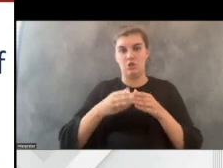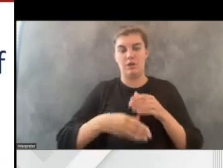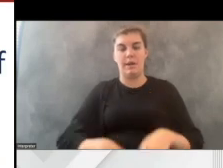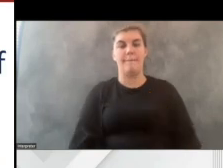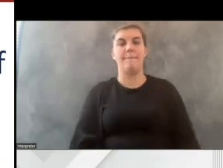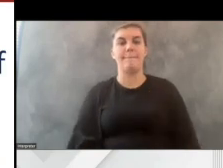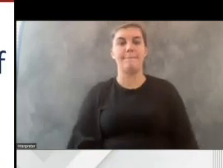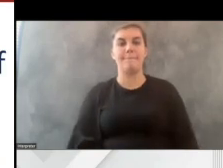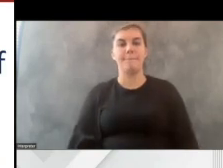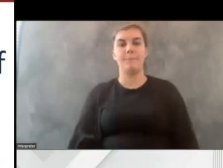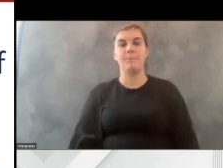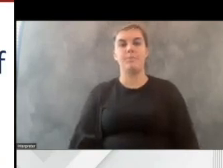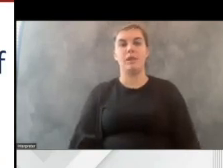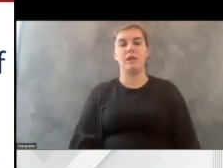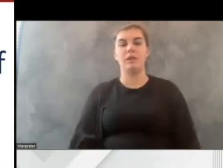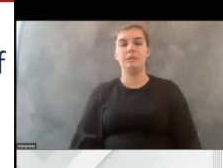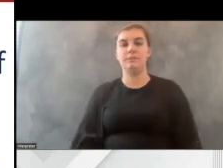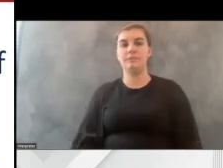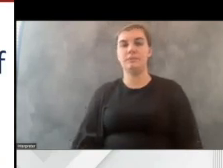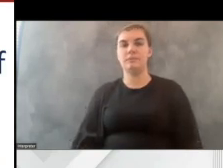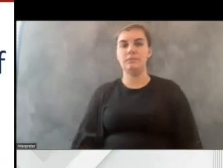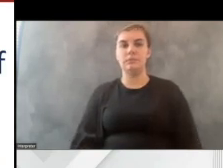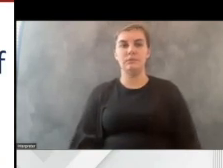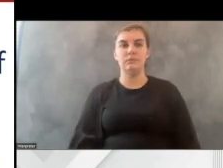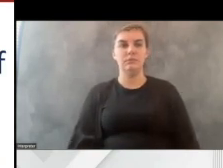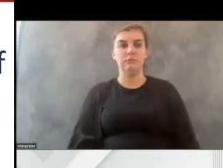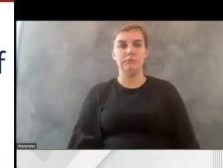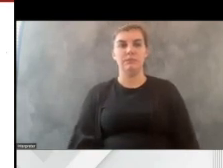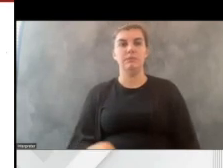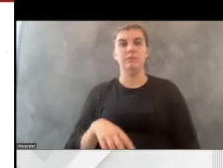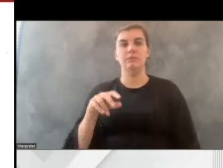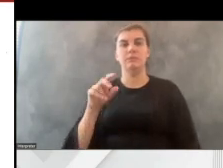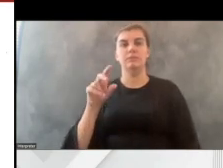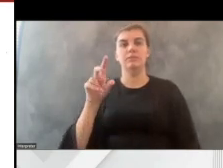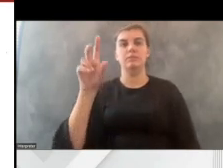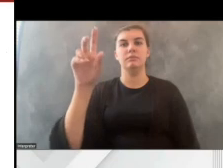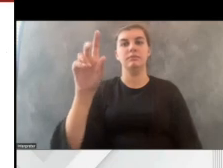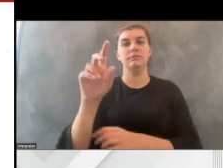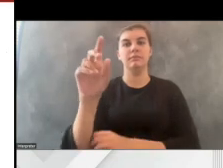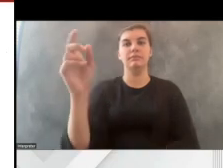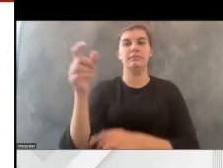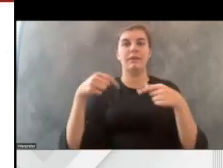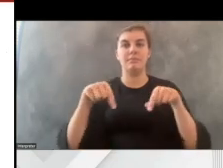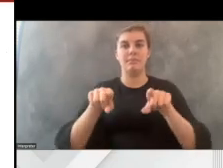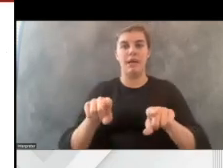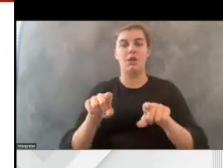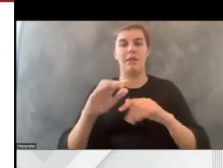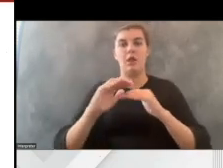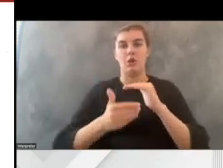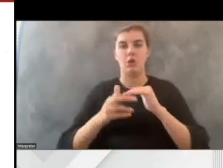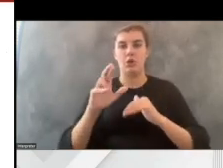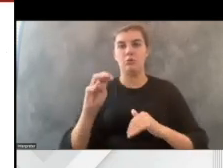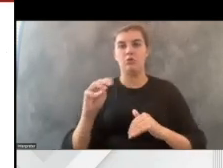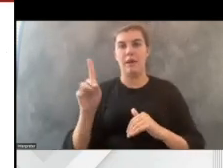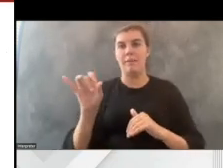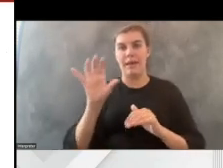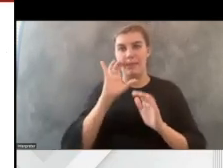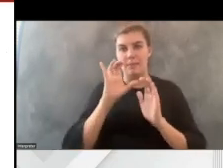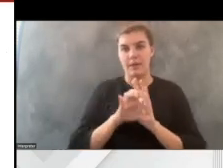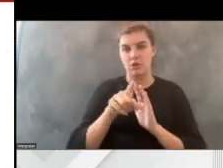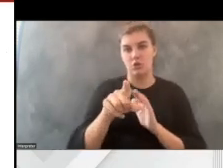transition must be provided at the bottom of the running slope of the curb ramp run or